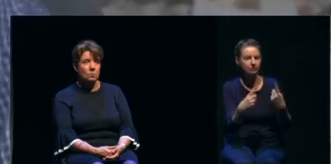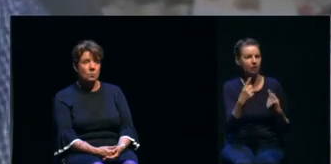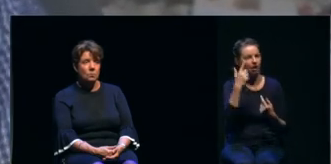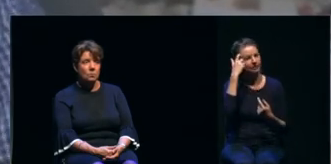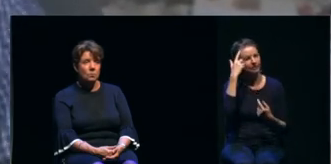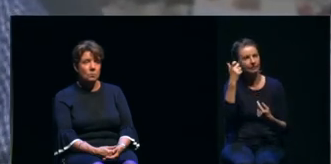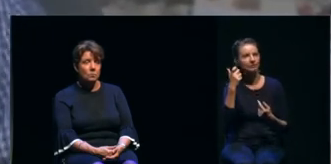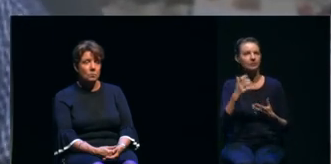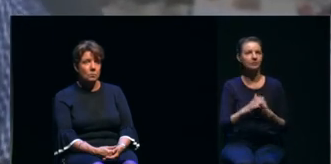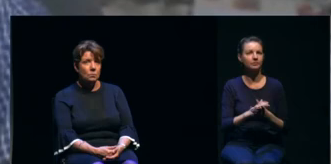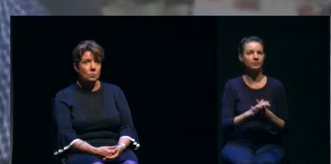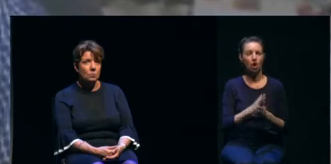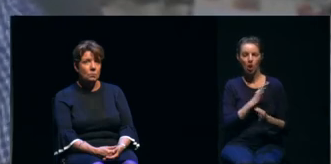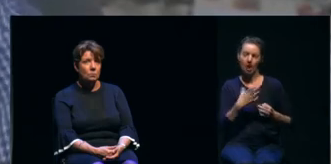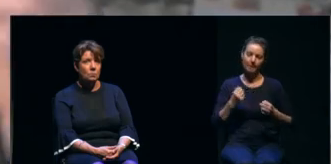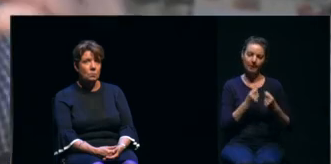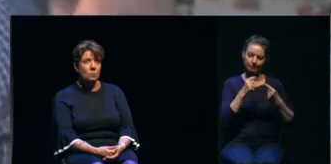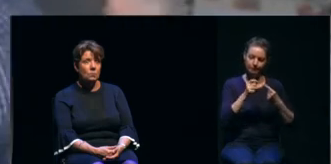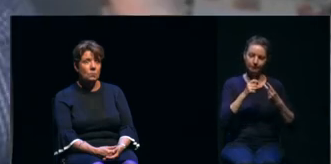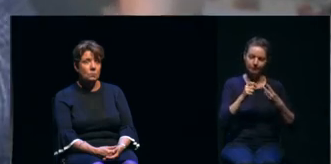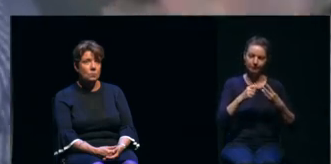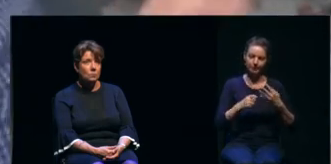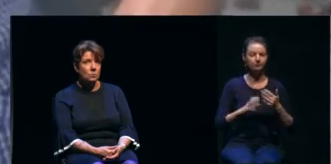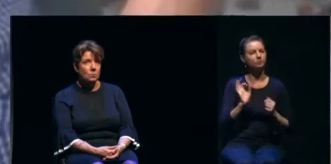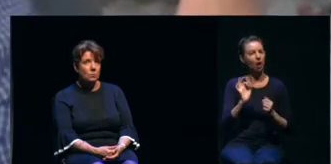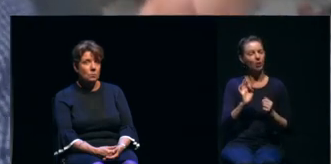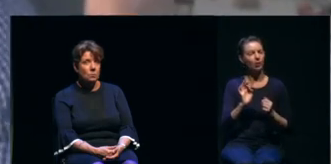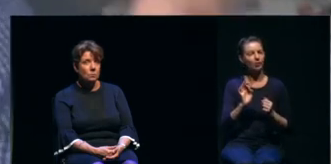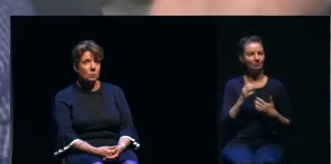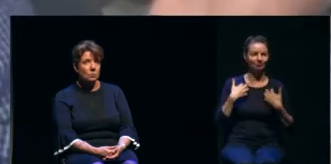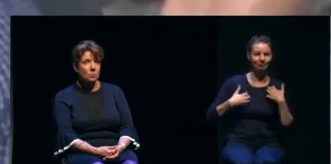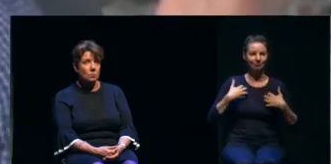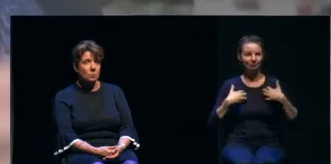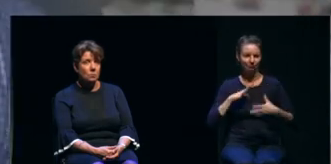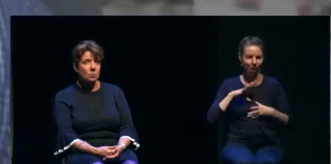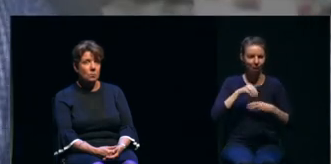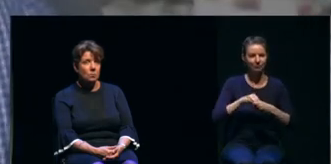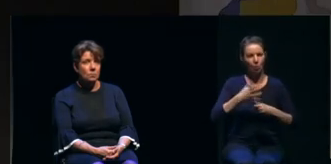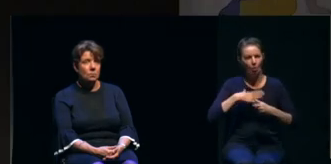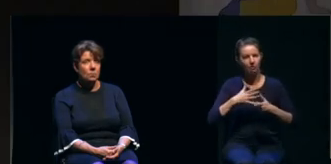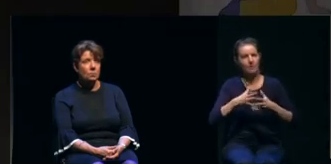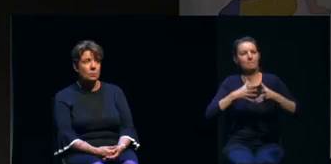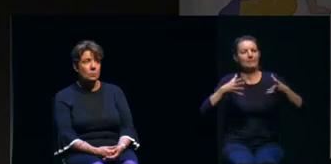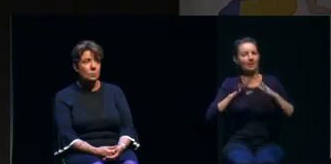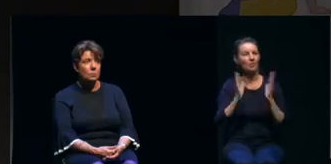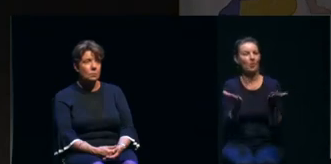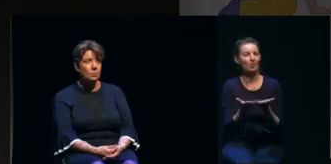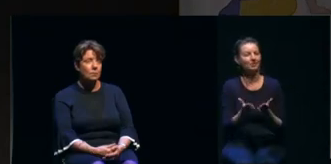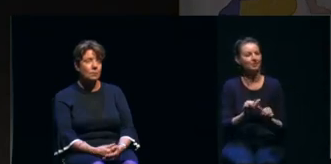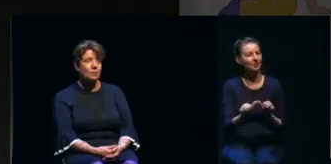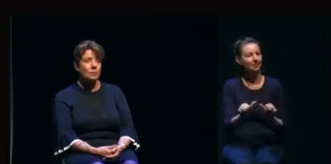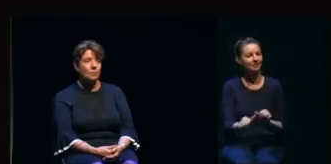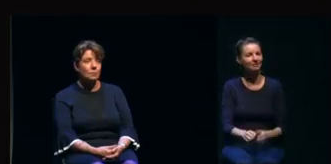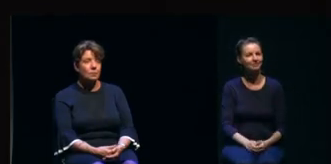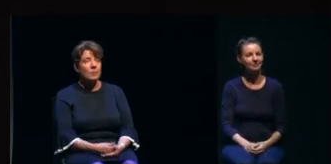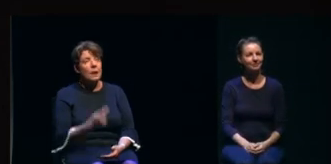been a good person way, or I must do this. It's like, no, run into the joy, run into a bigger world. I see how a lot of us